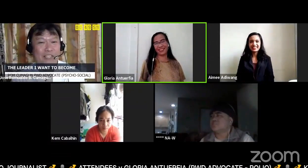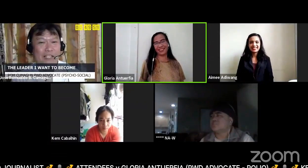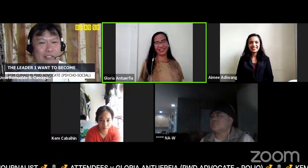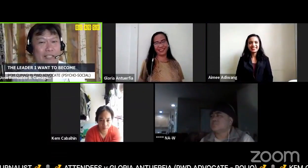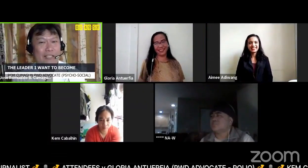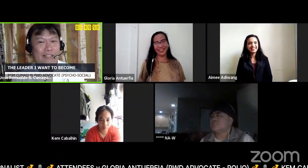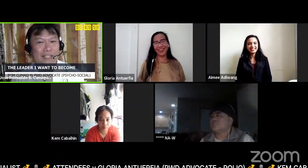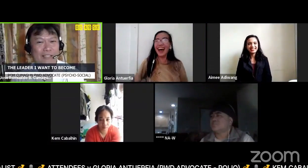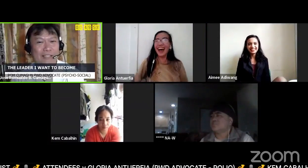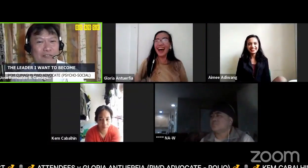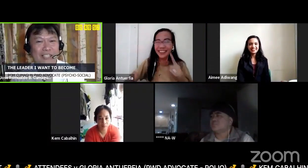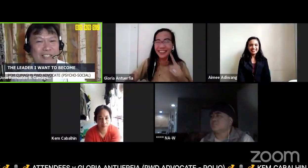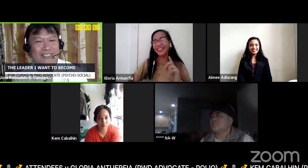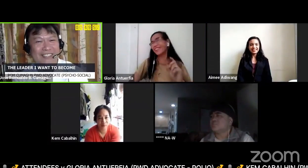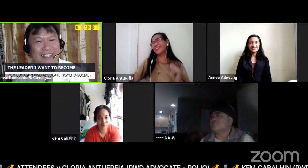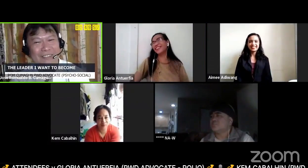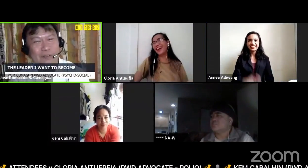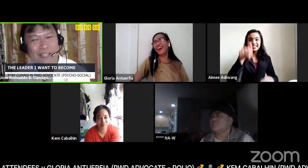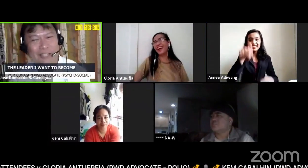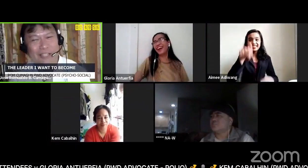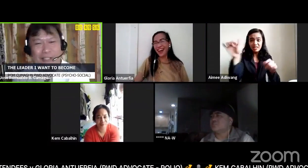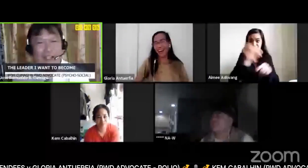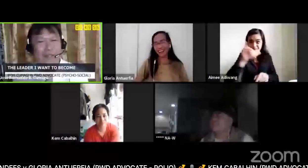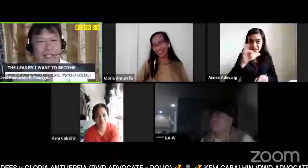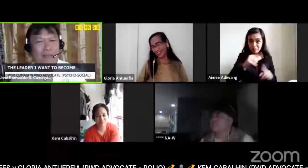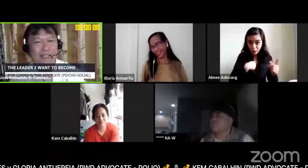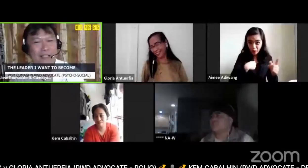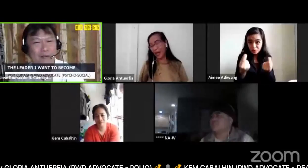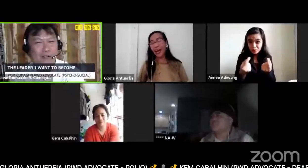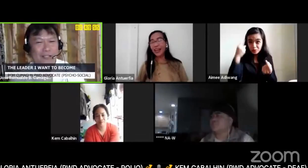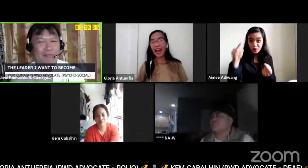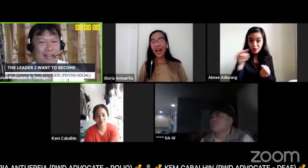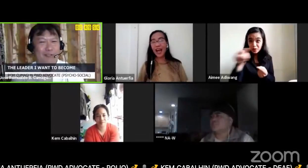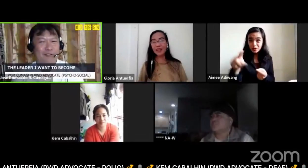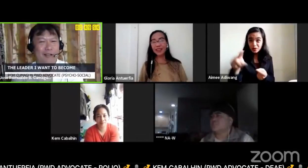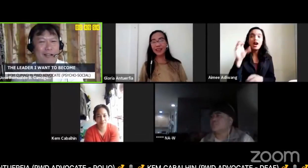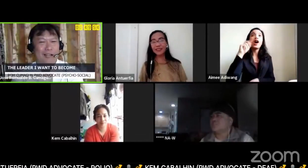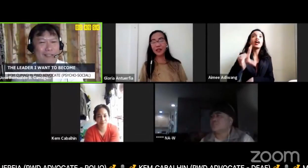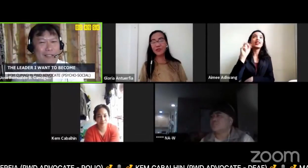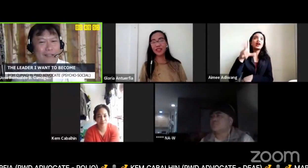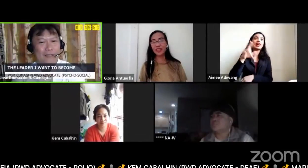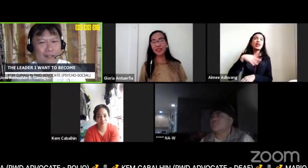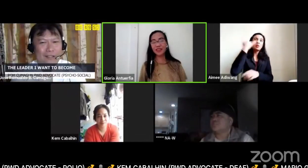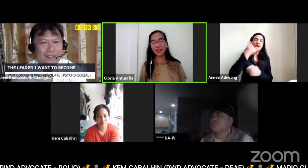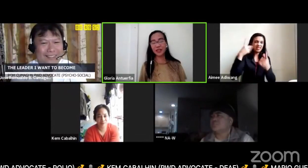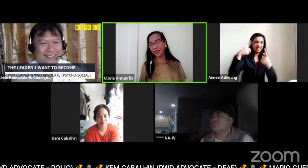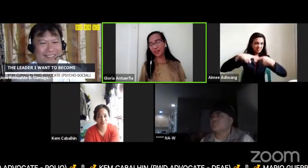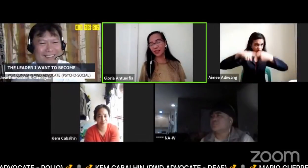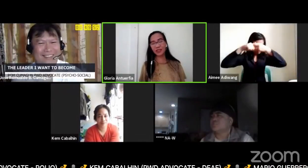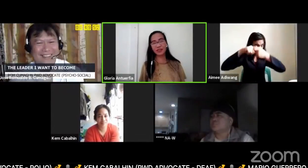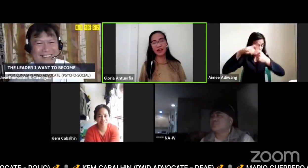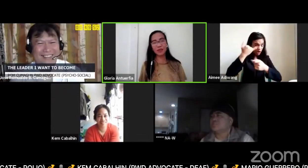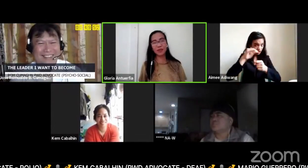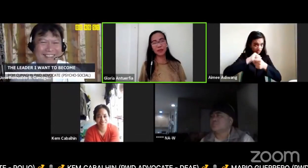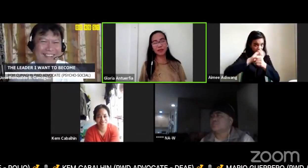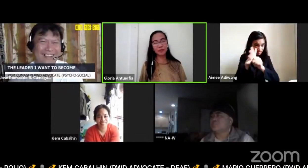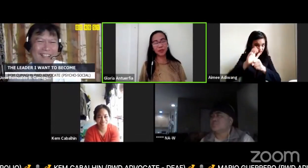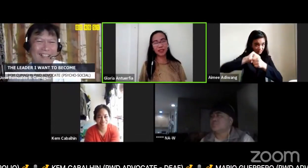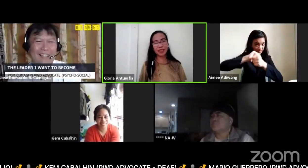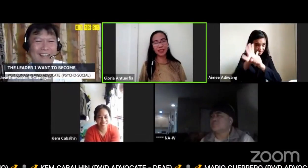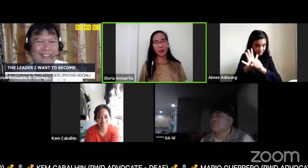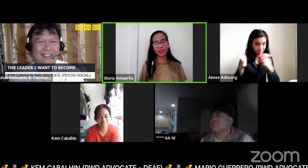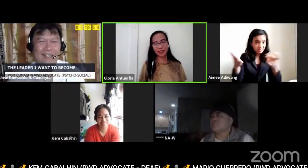not yet finished, not yet finished. We were interrupted by the Yeah, coronavirus by the quarantine. community. Well, yeah, it was interrupted